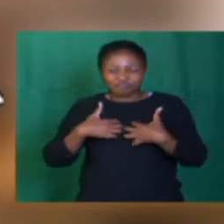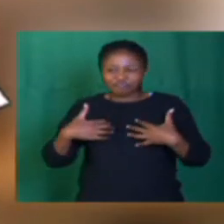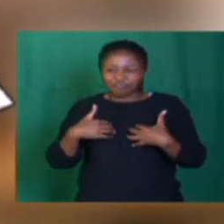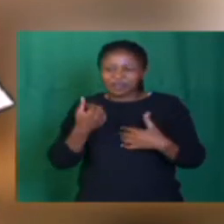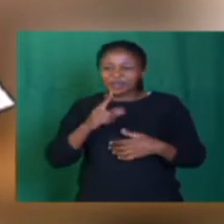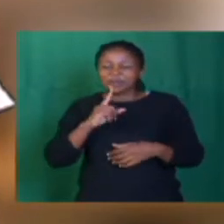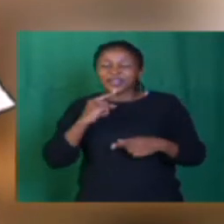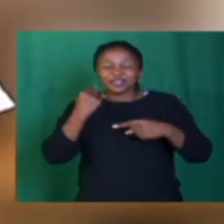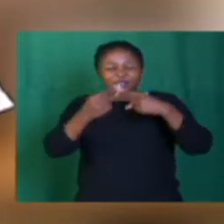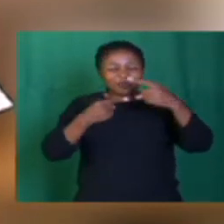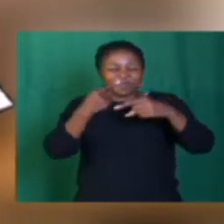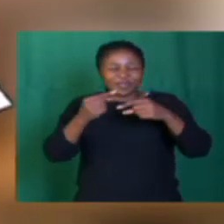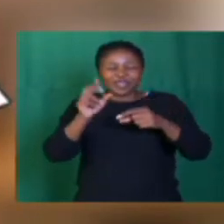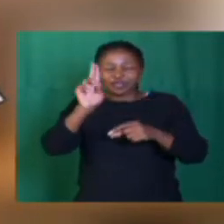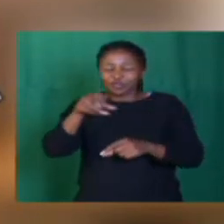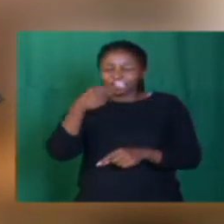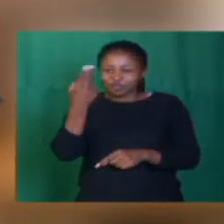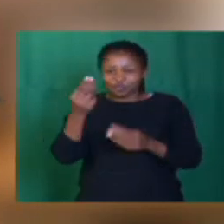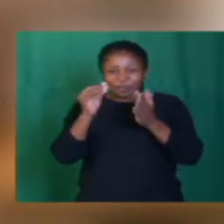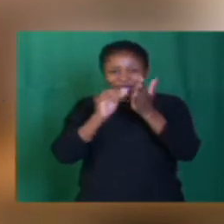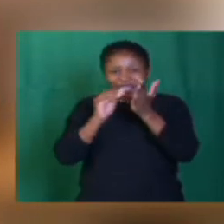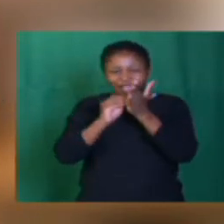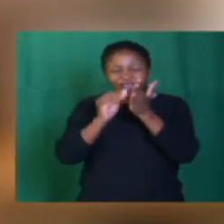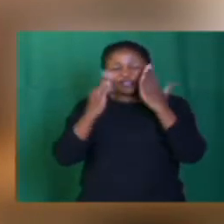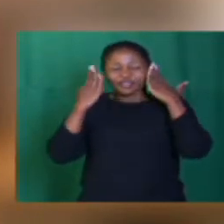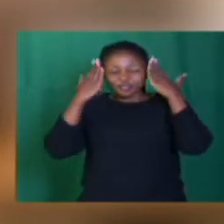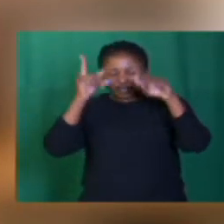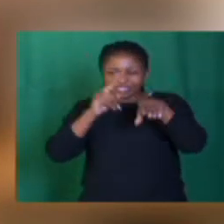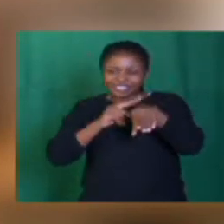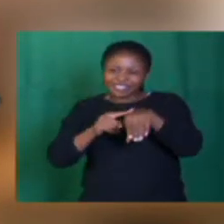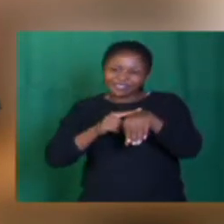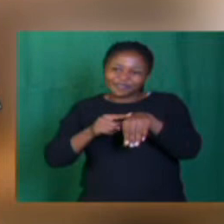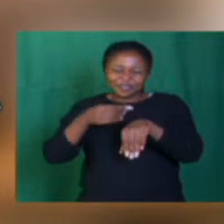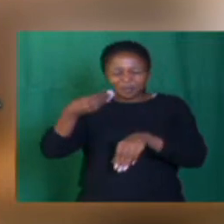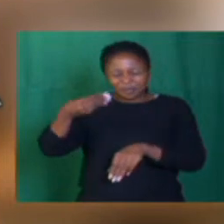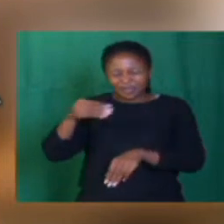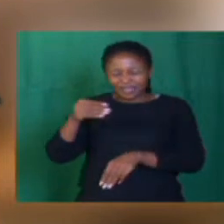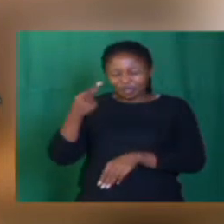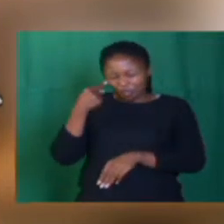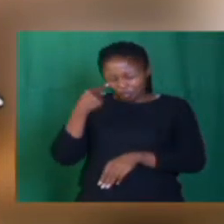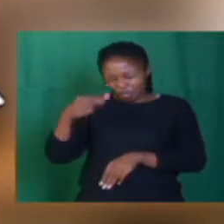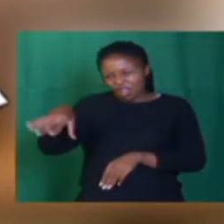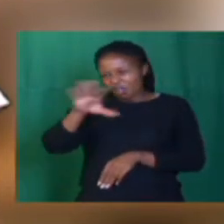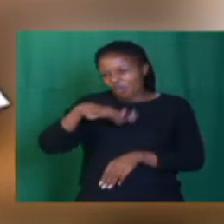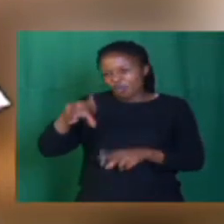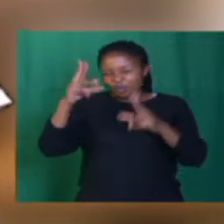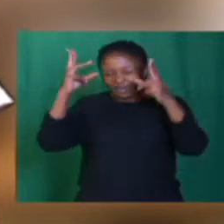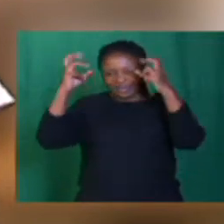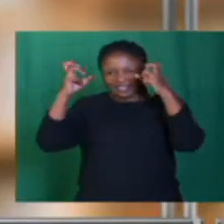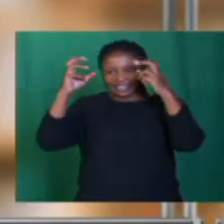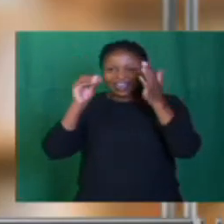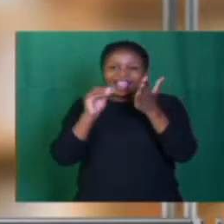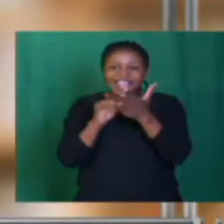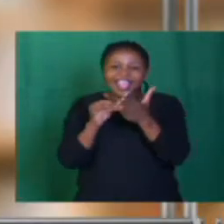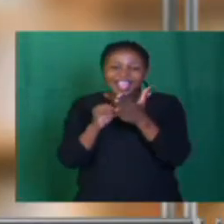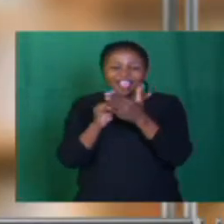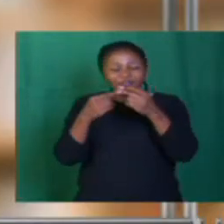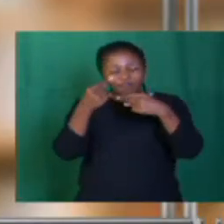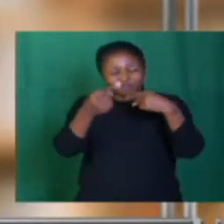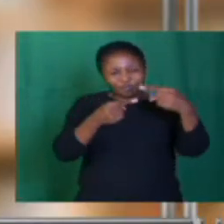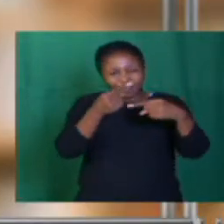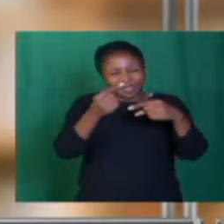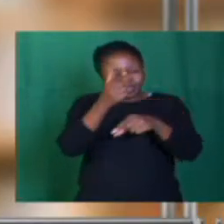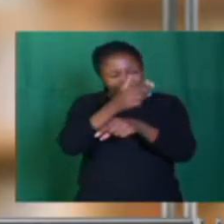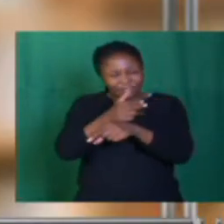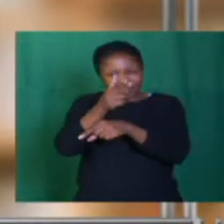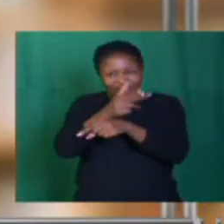TV page on YouTube and you will be able to find any lessons that you guys have missed. Yes, that is very true.